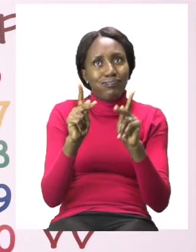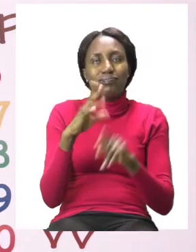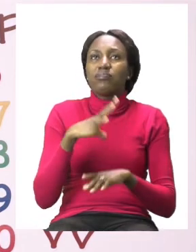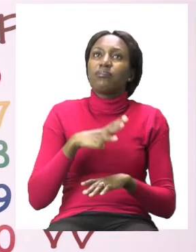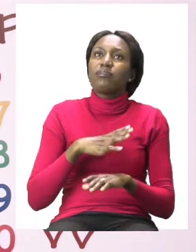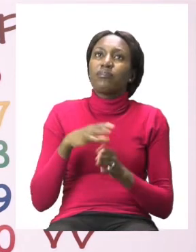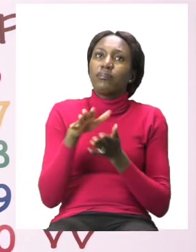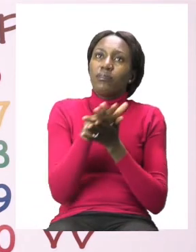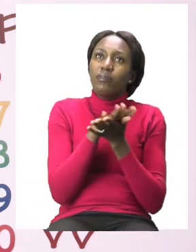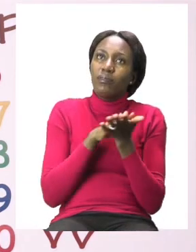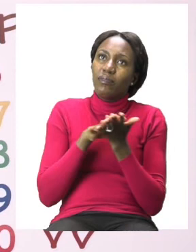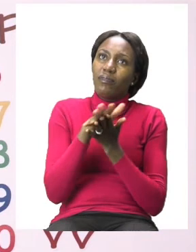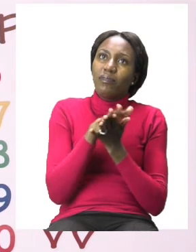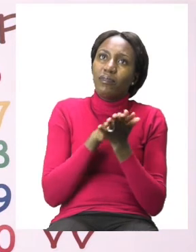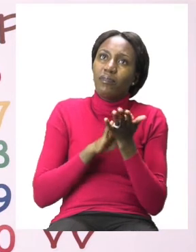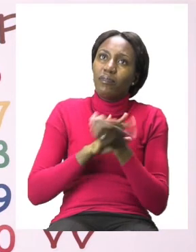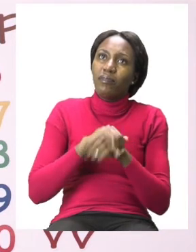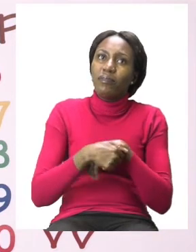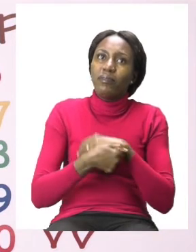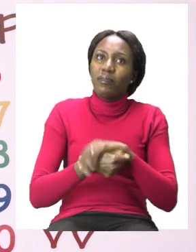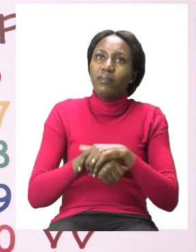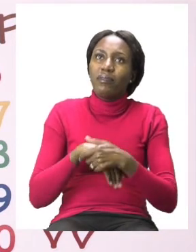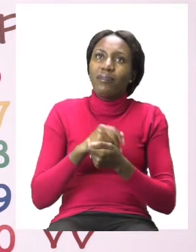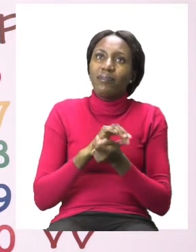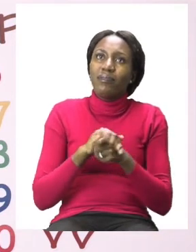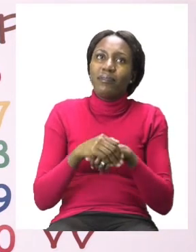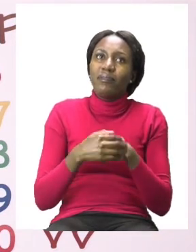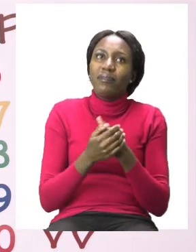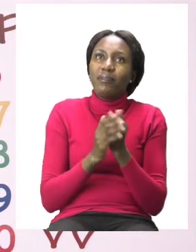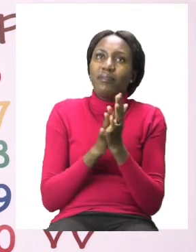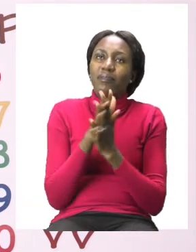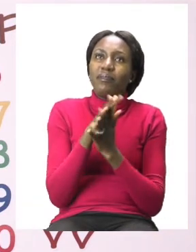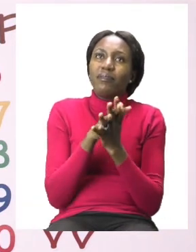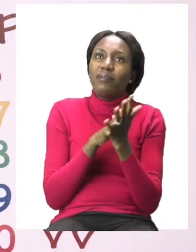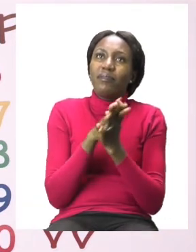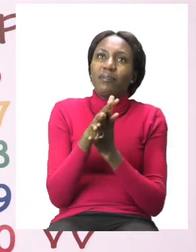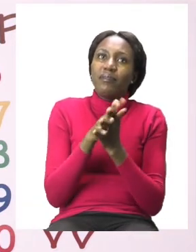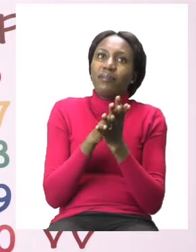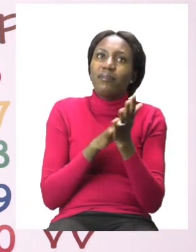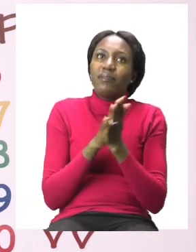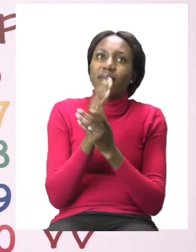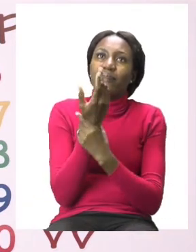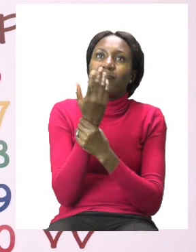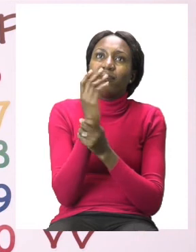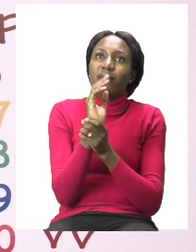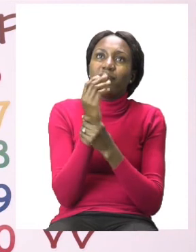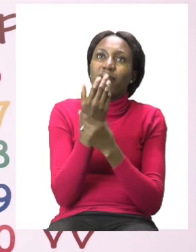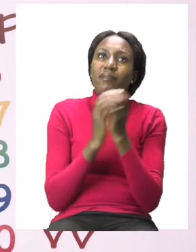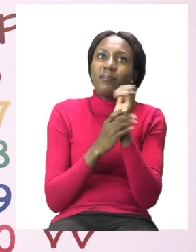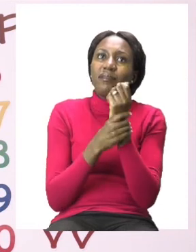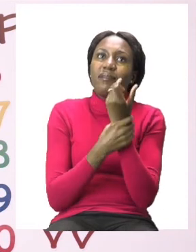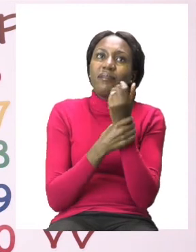inside, around our hands, in between our fingers, on our